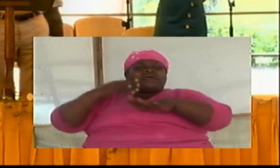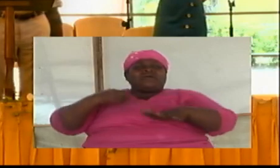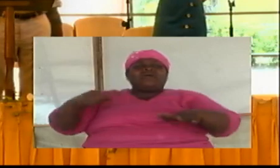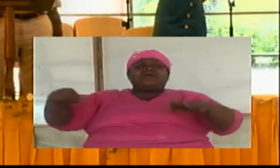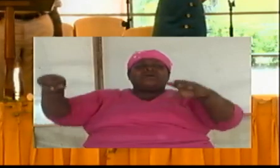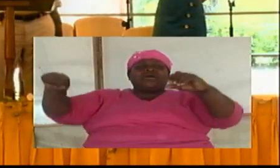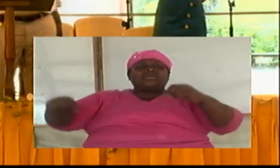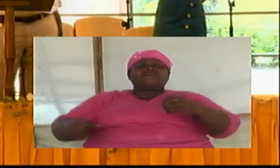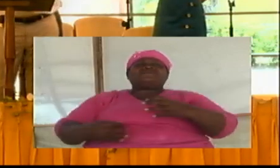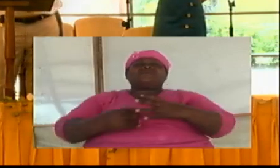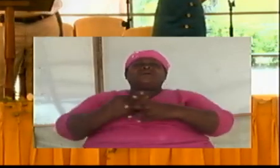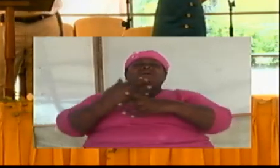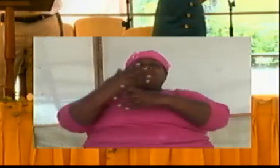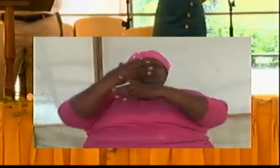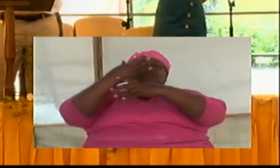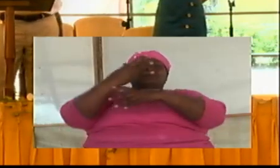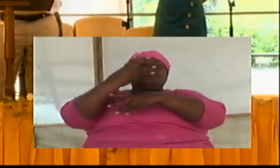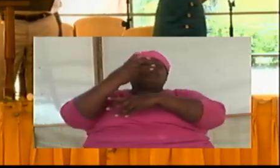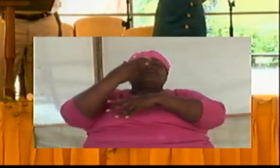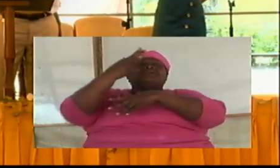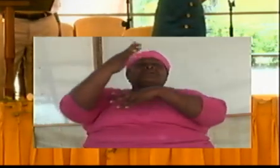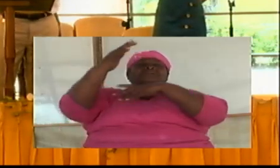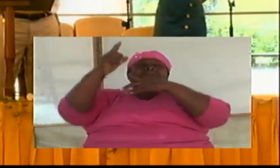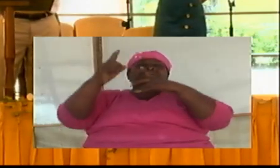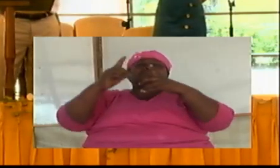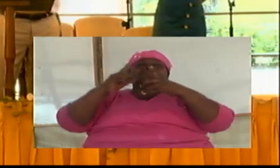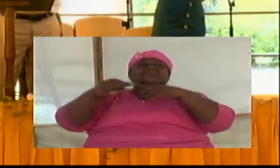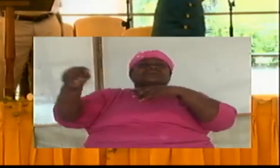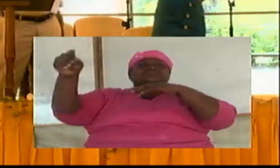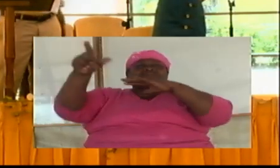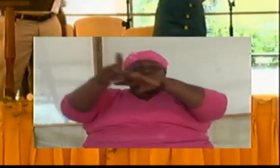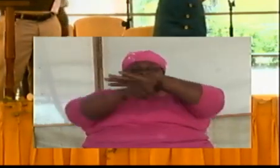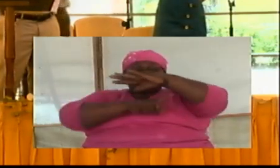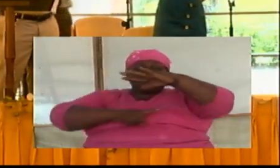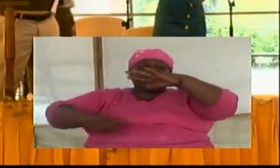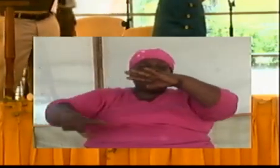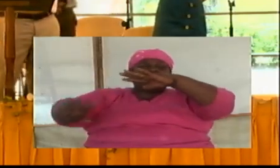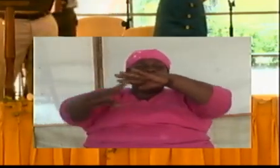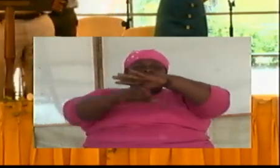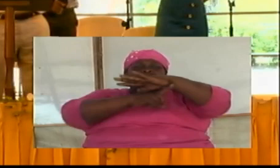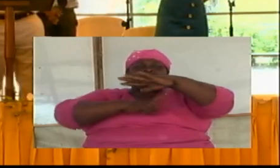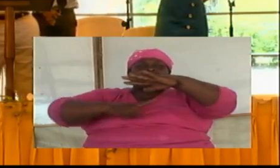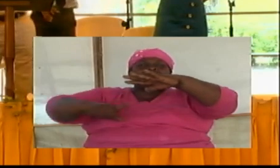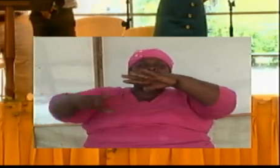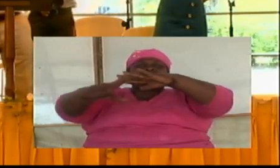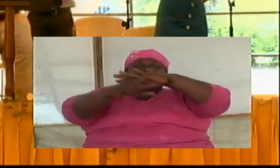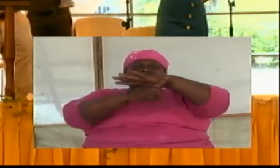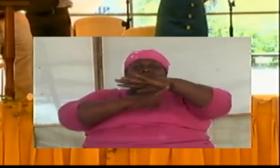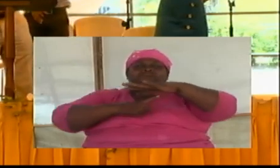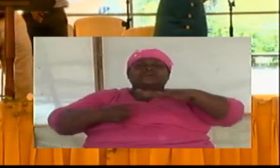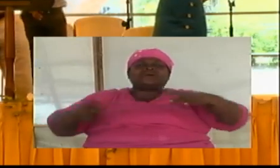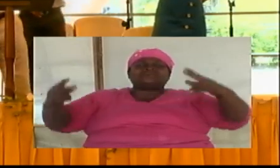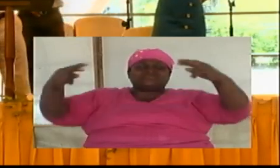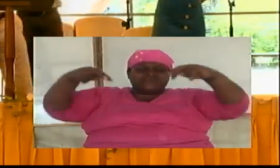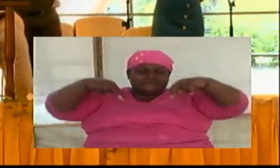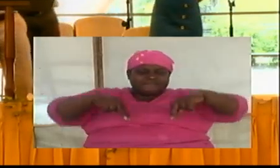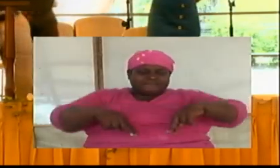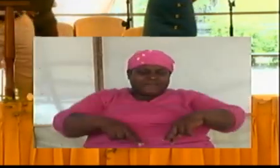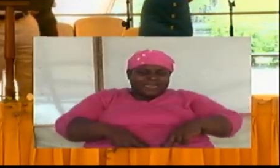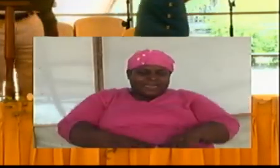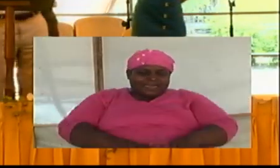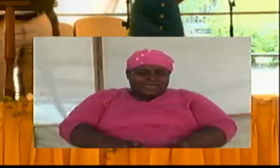This morning, and it flows for you and you and you to the lowest